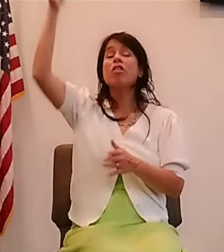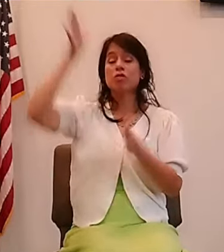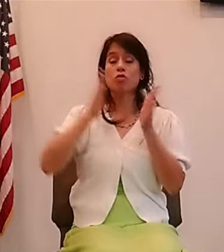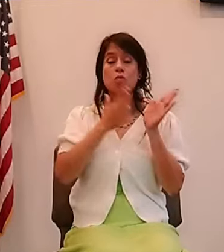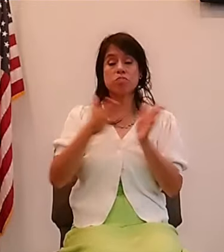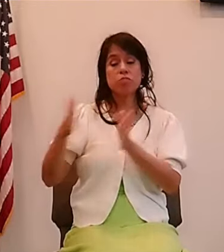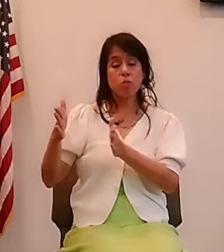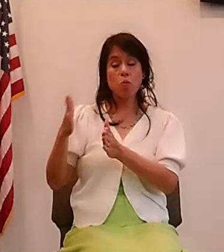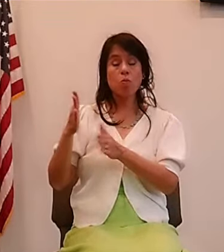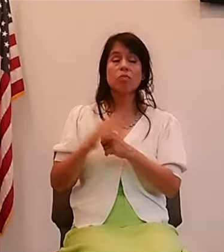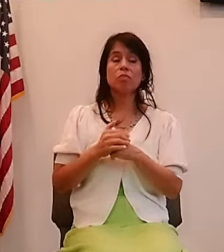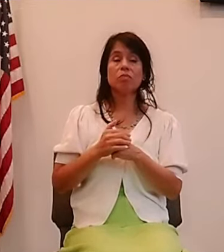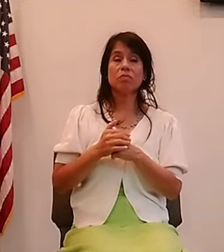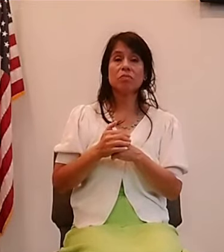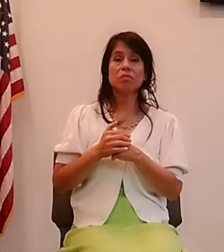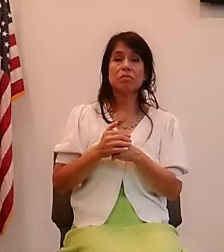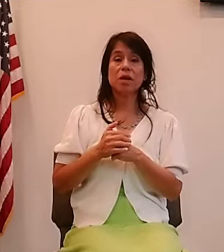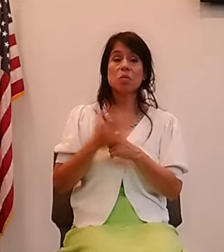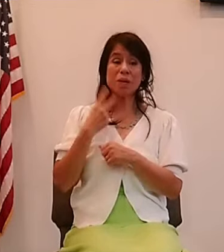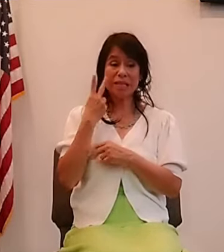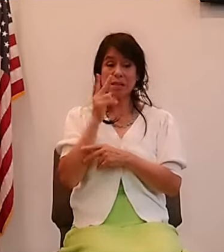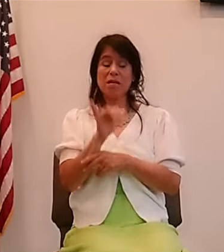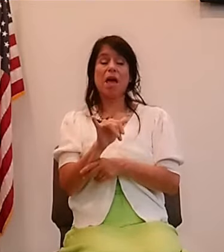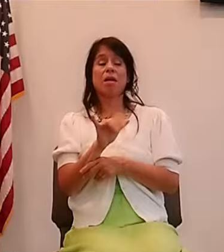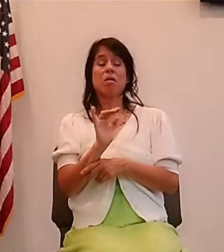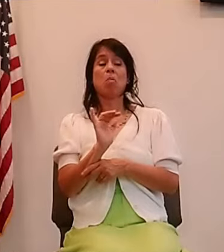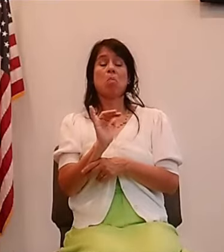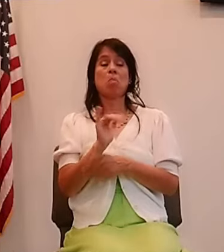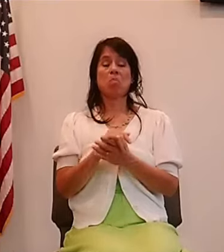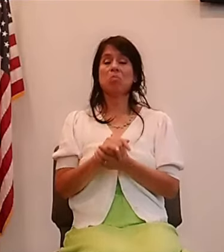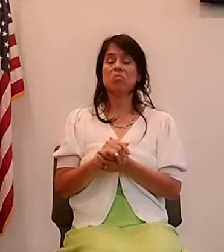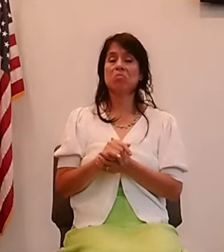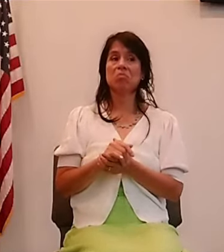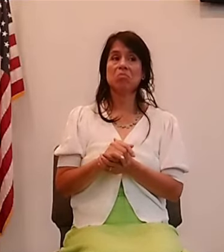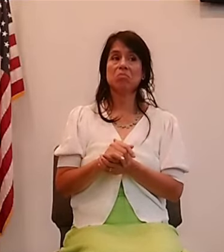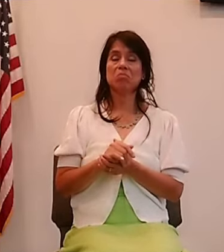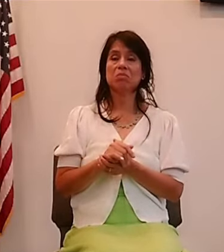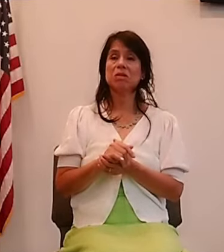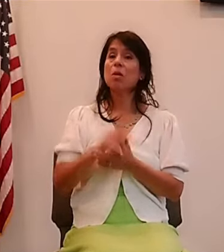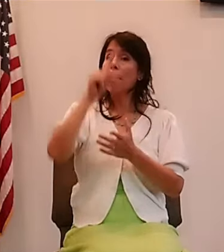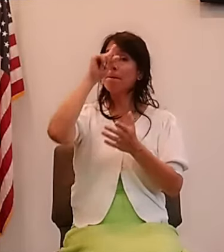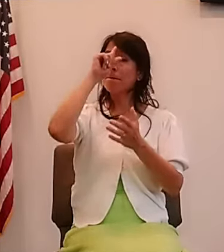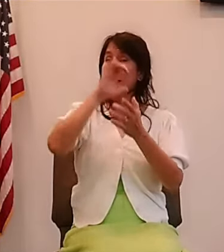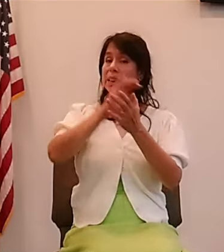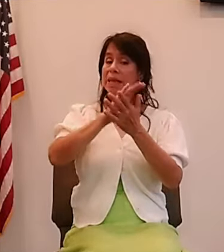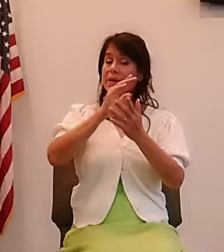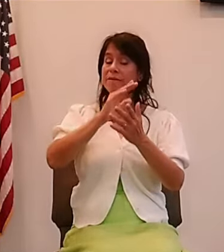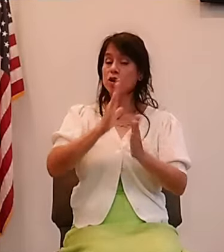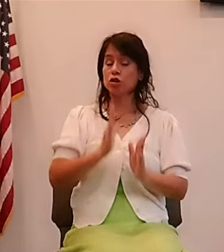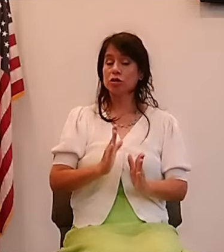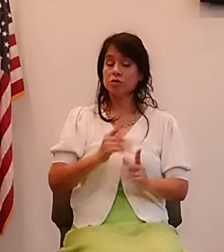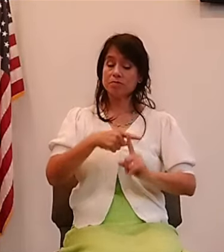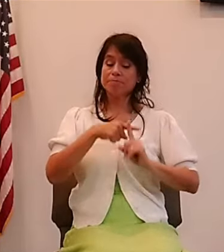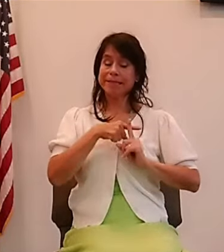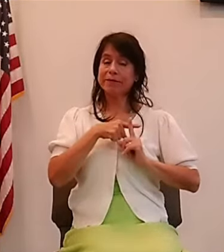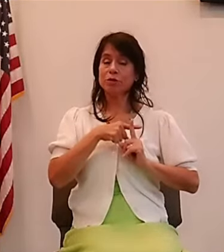And this is what we seek. So, believers experience